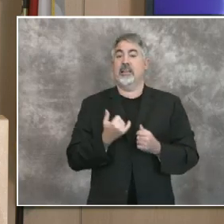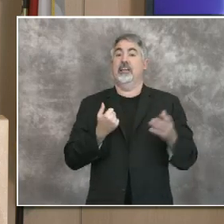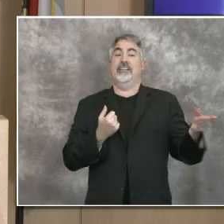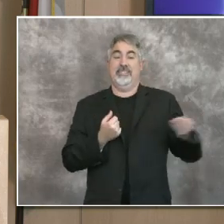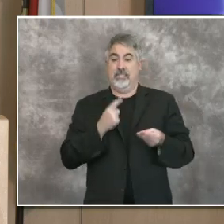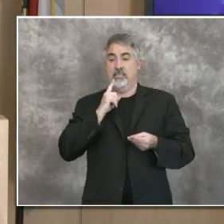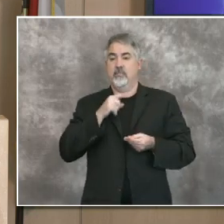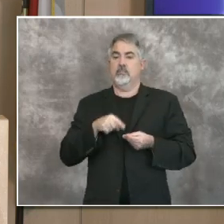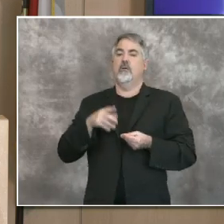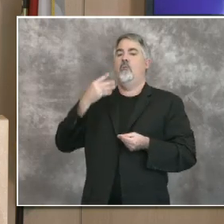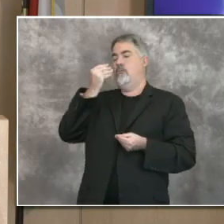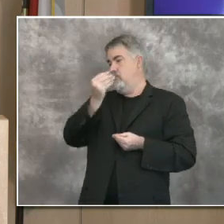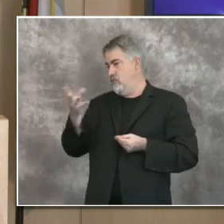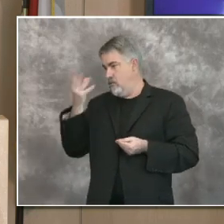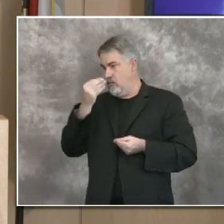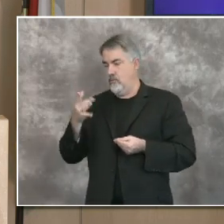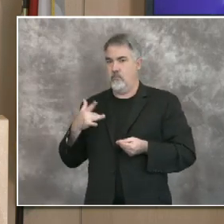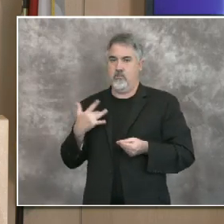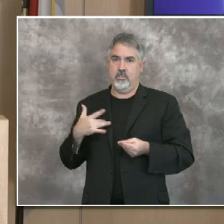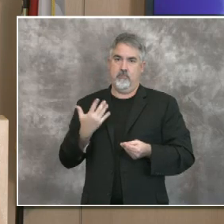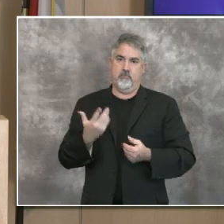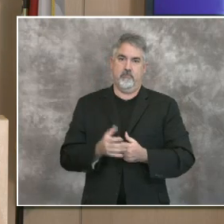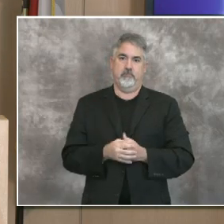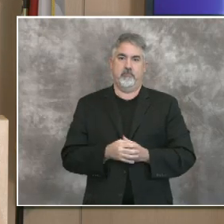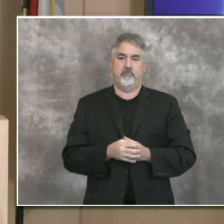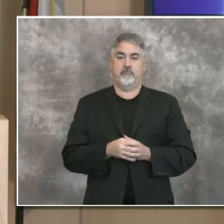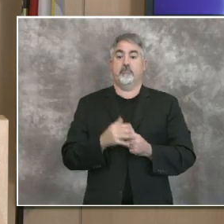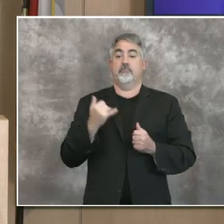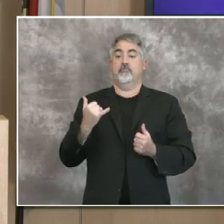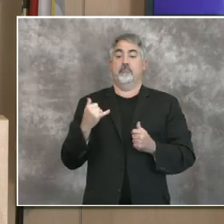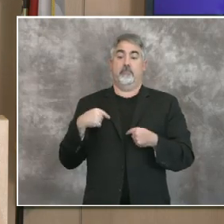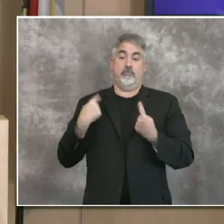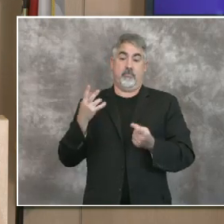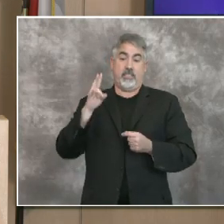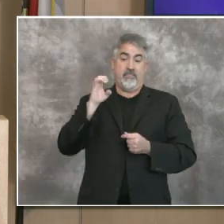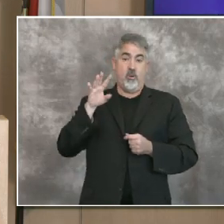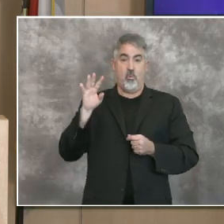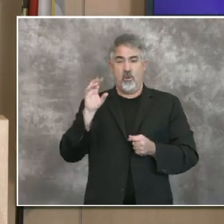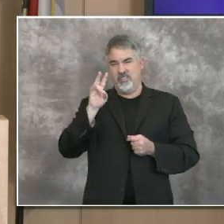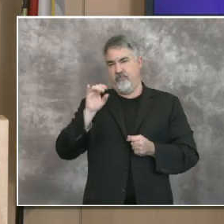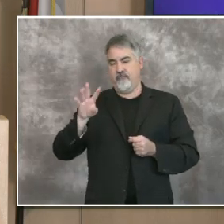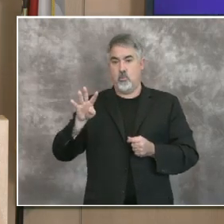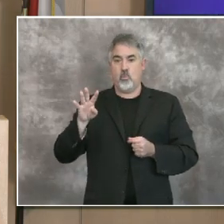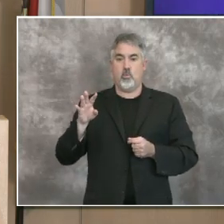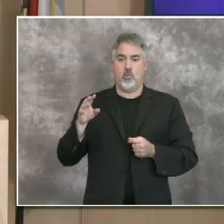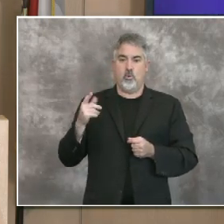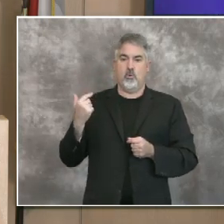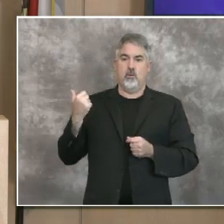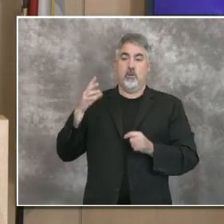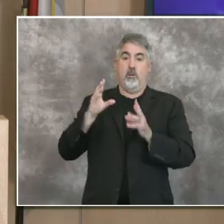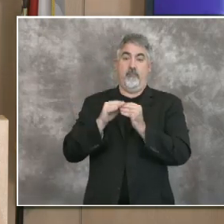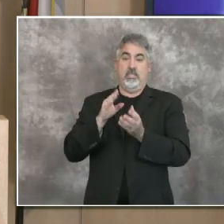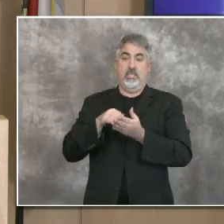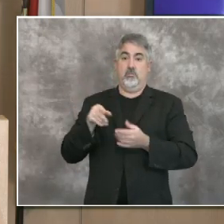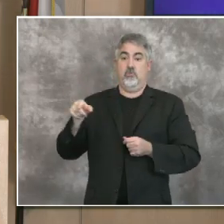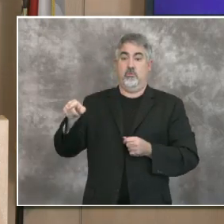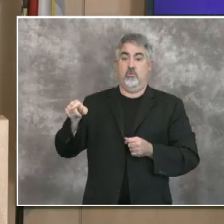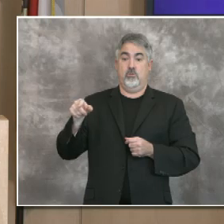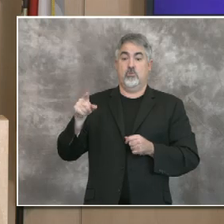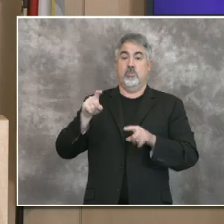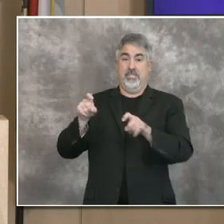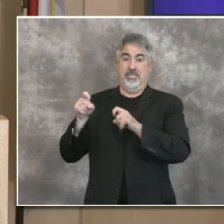system. The breakdown to date is 704 residents there have been tested, 265 individuals have been